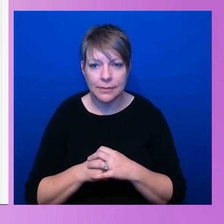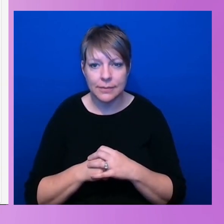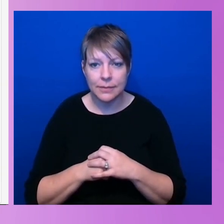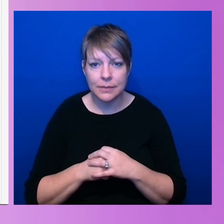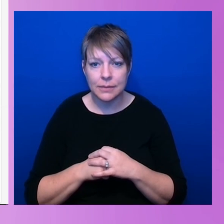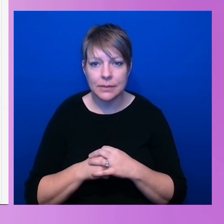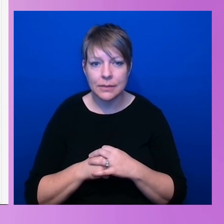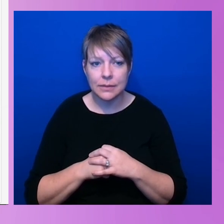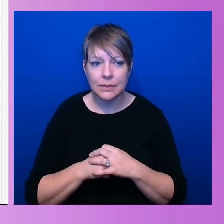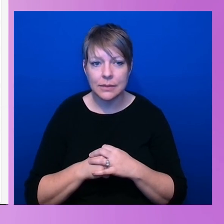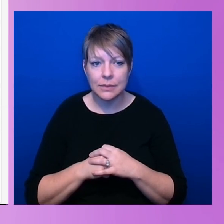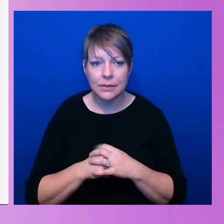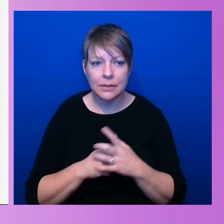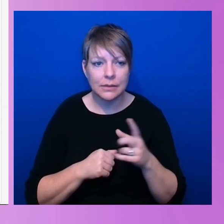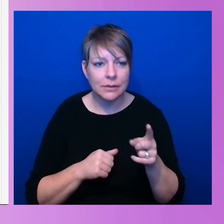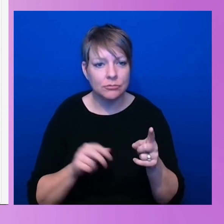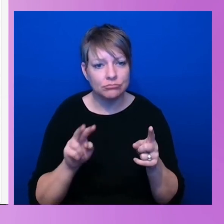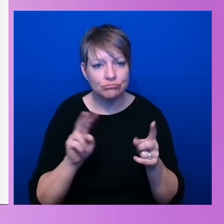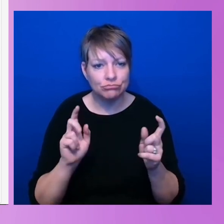Take a look.